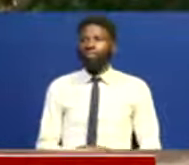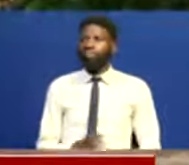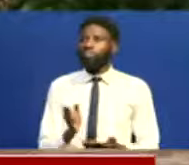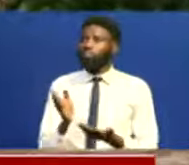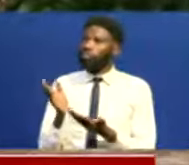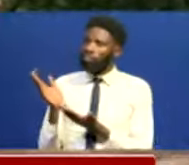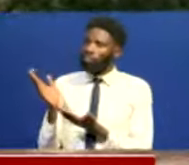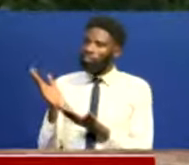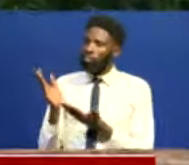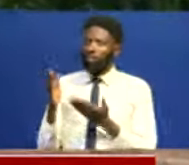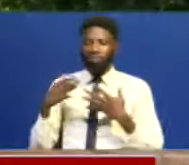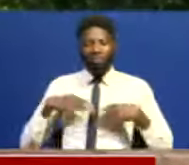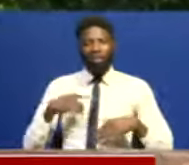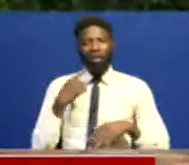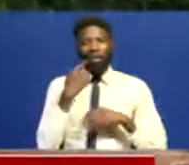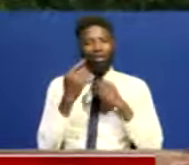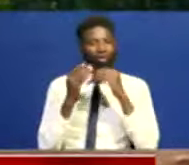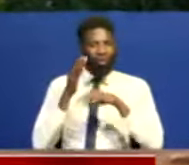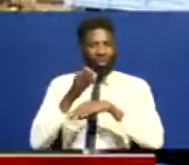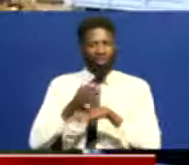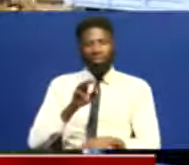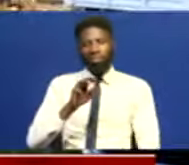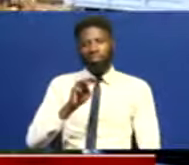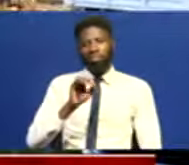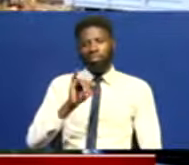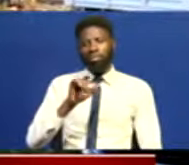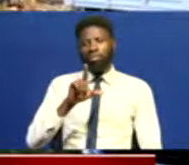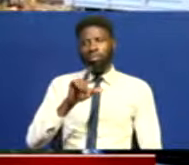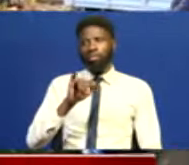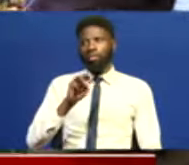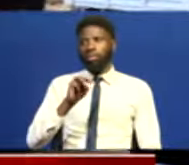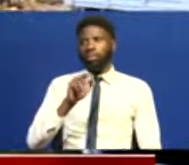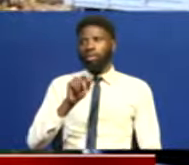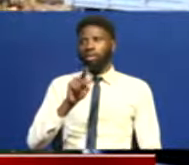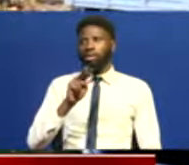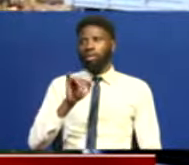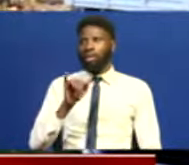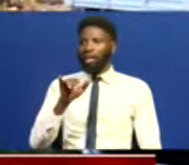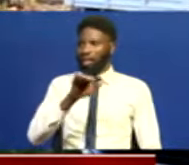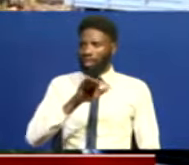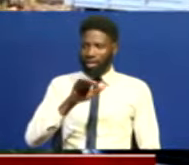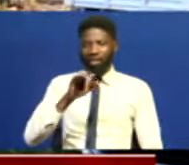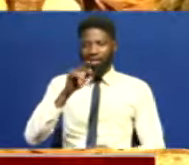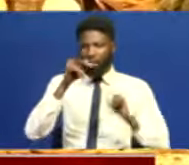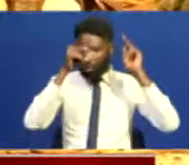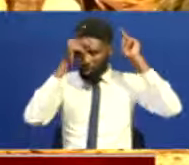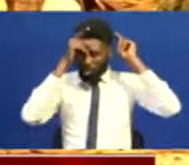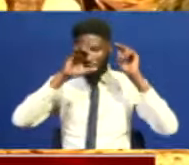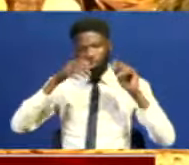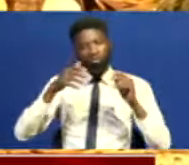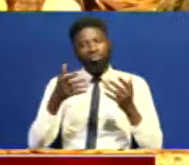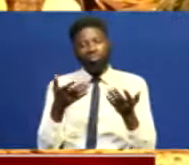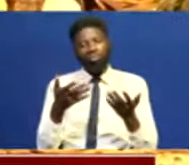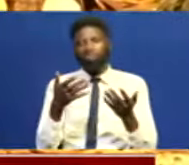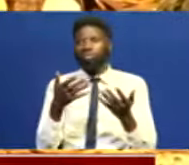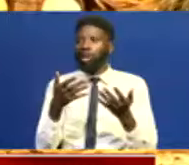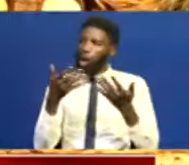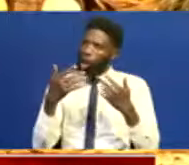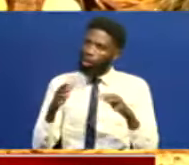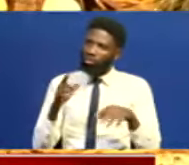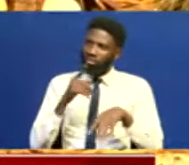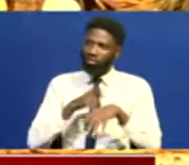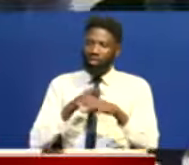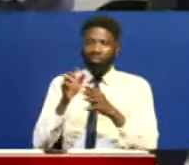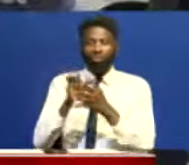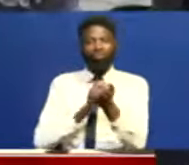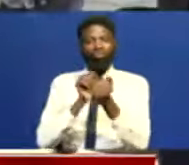Elsewhere, hundreds of people from Milimani area in Kakamega County are counting losses from demolitions to pave the way for the construction of affordable